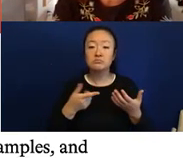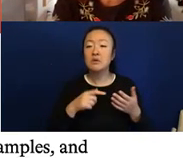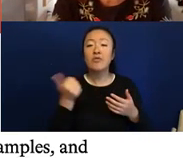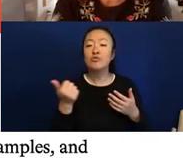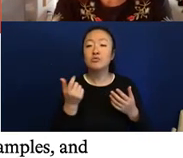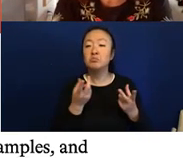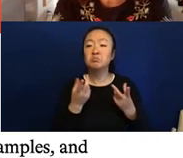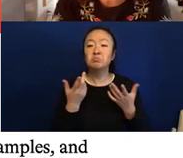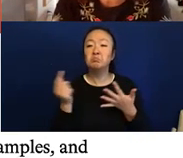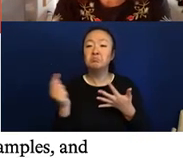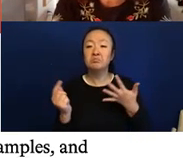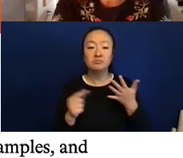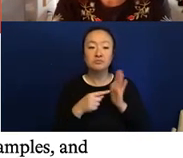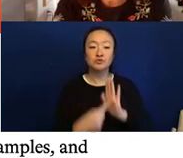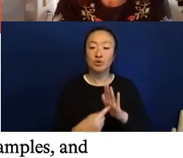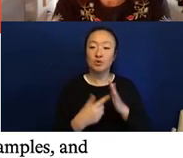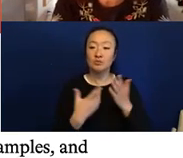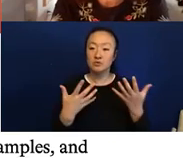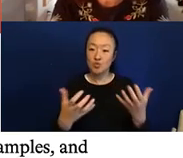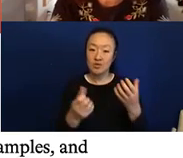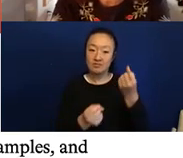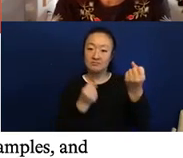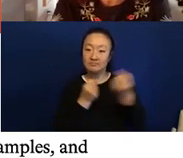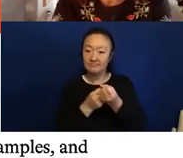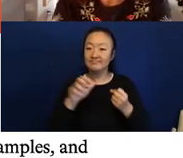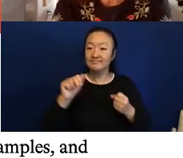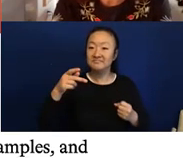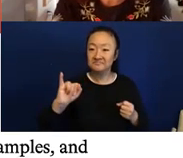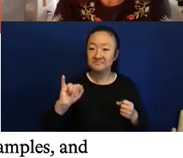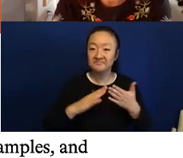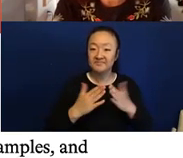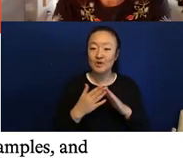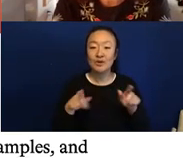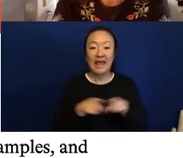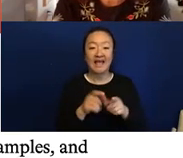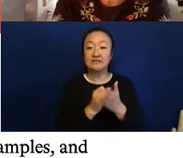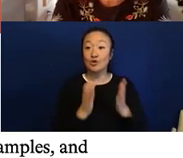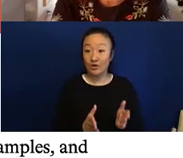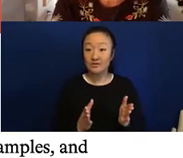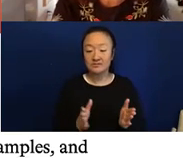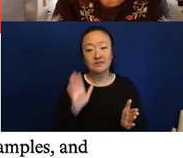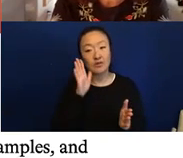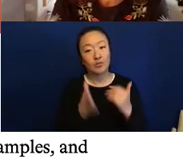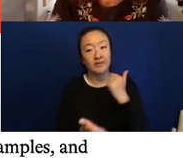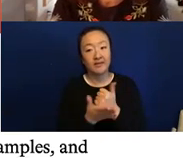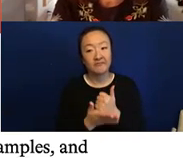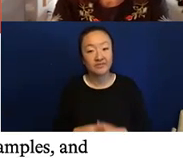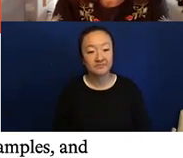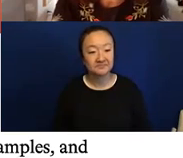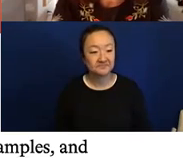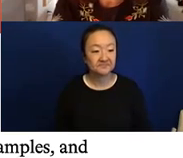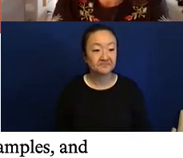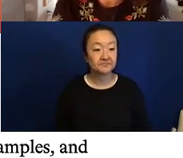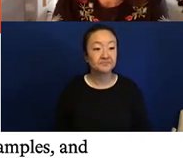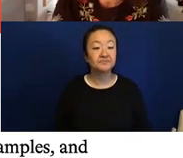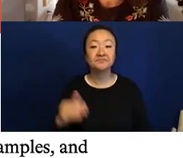demonstrate that you're looking to support the community as an artist, that's helpful. And